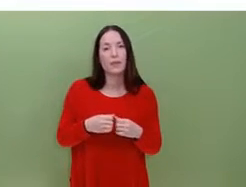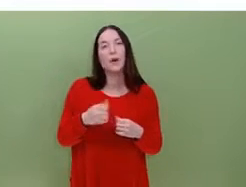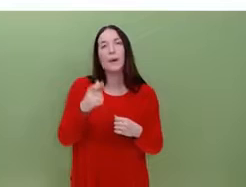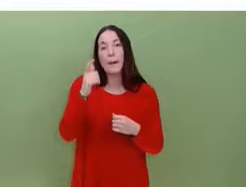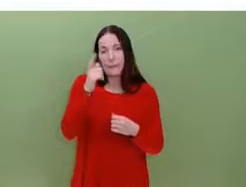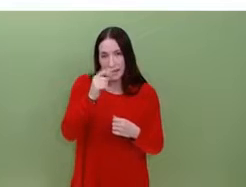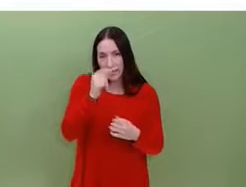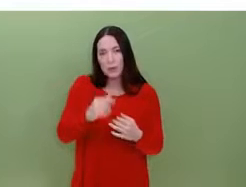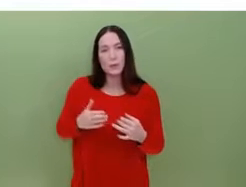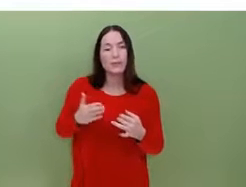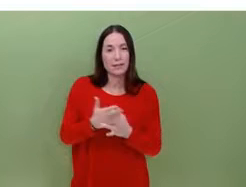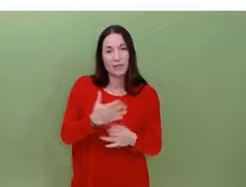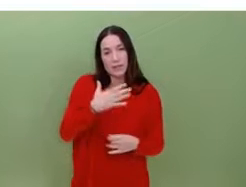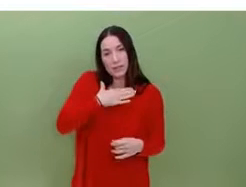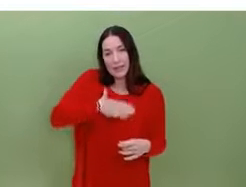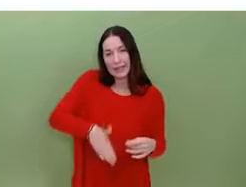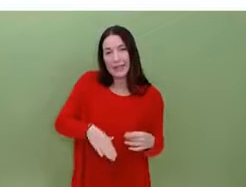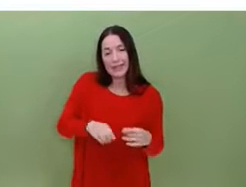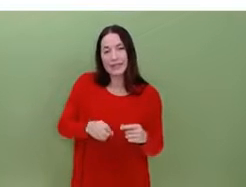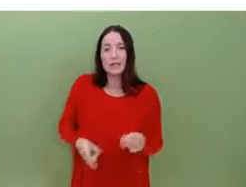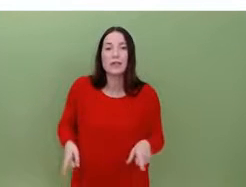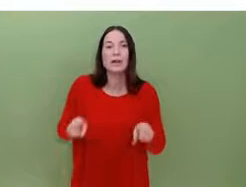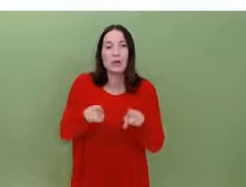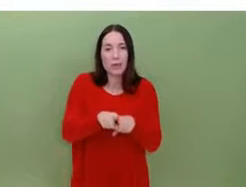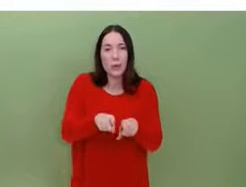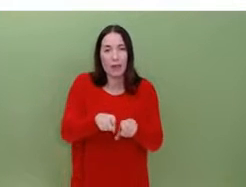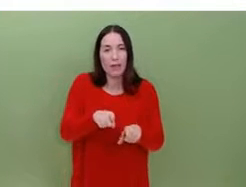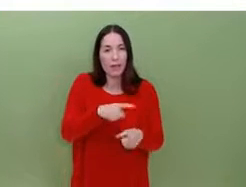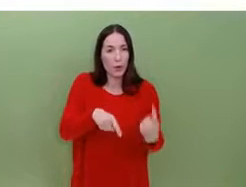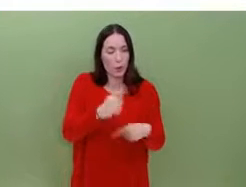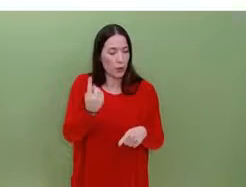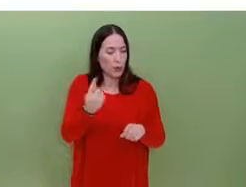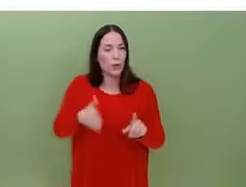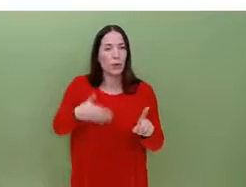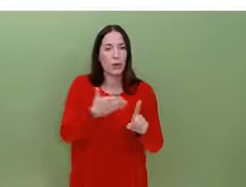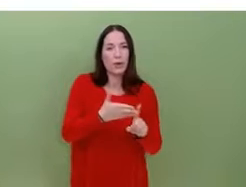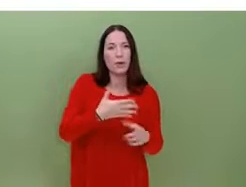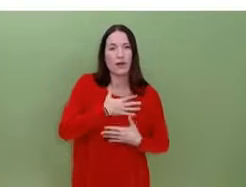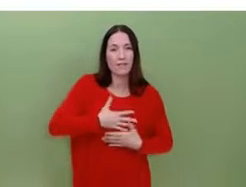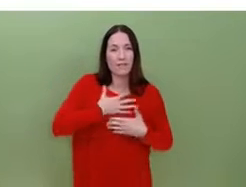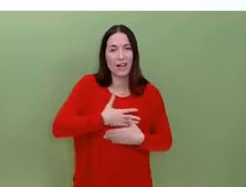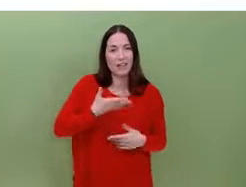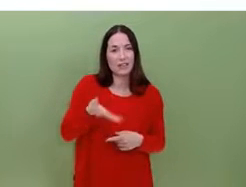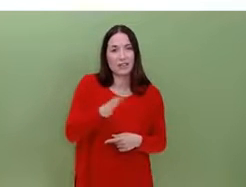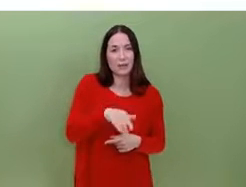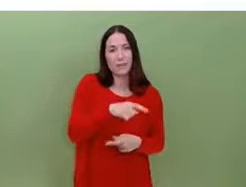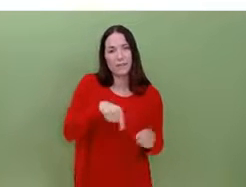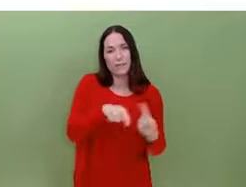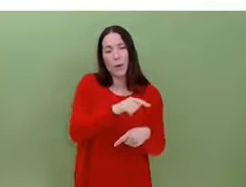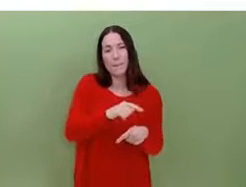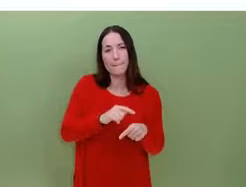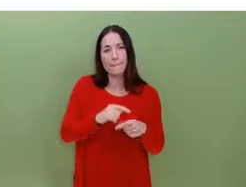require, in addition to those who were directly affected by the